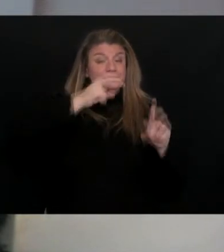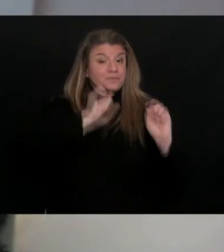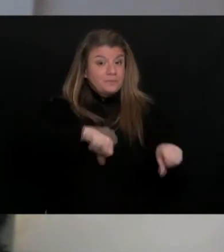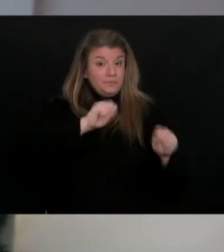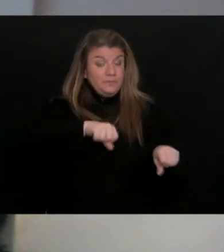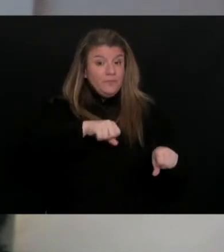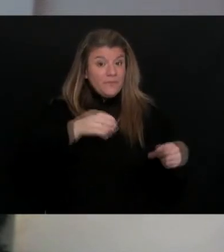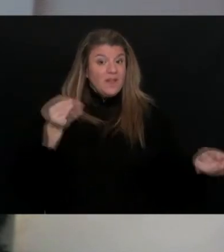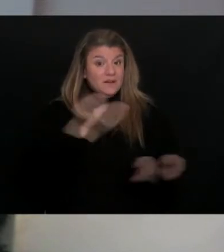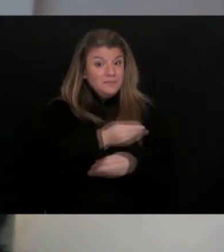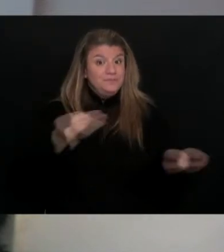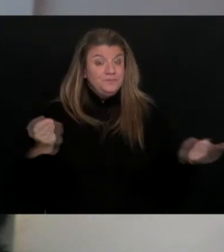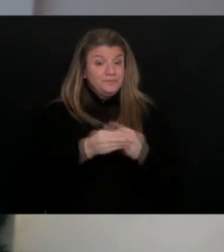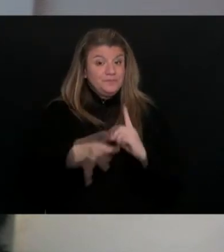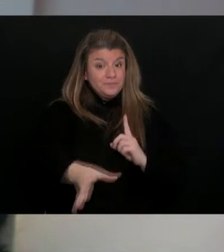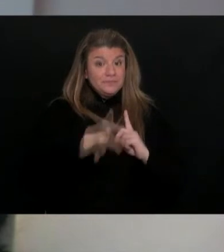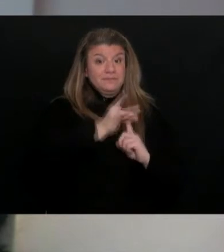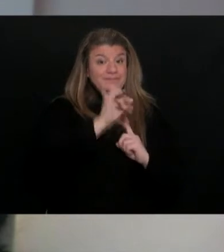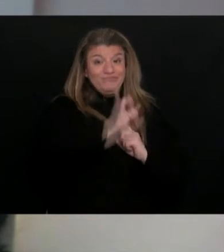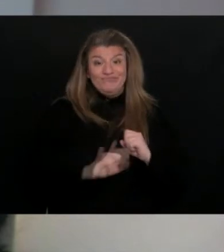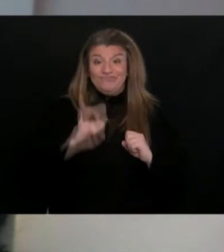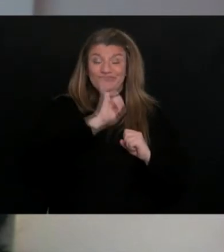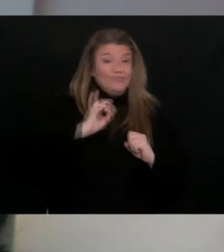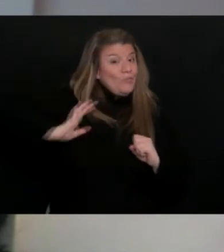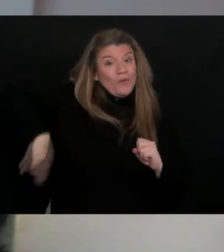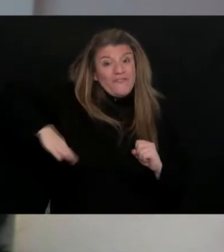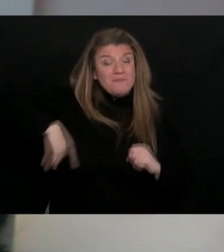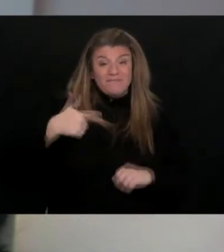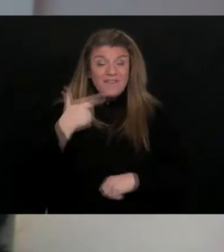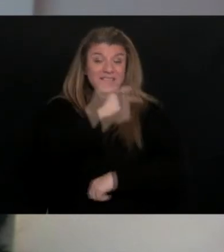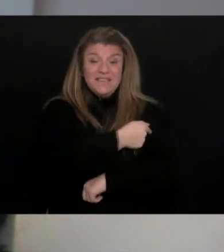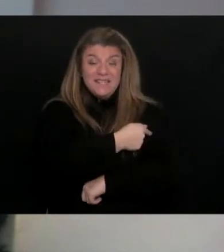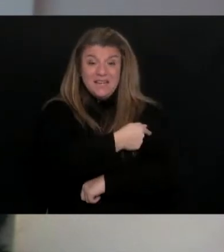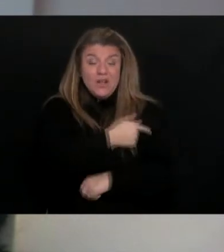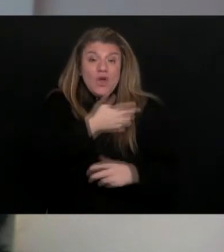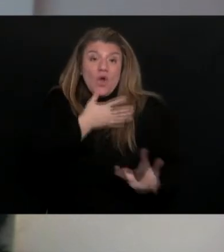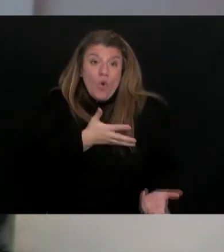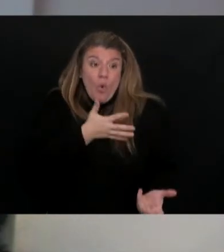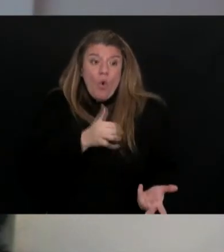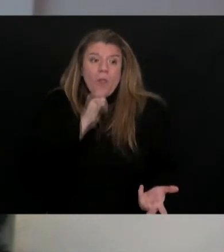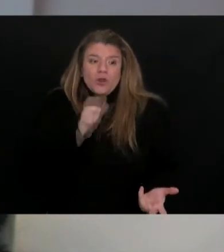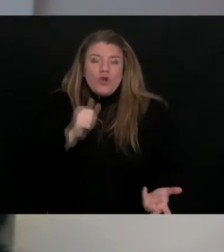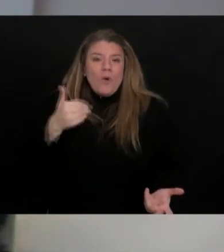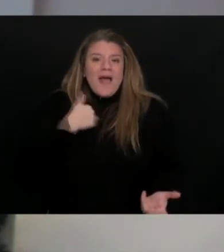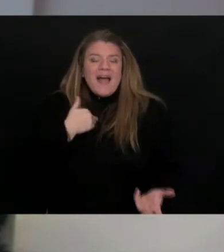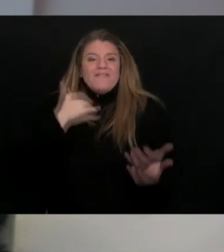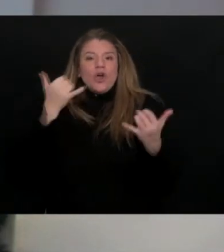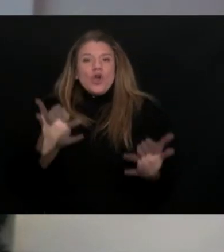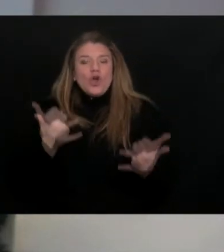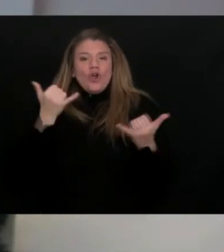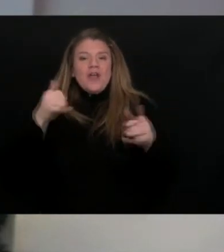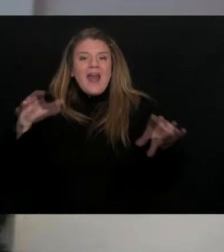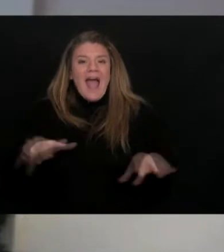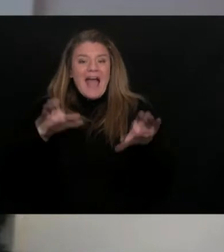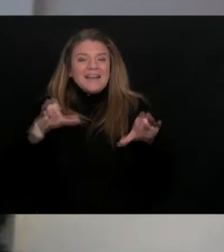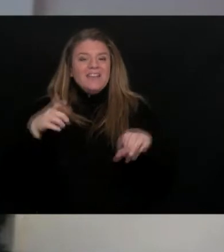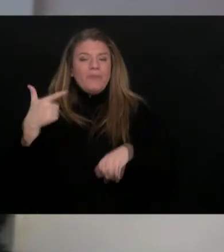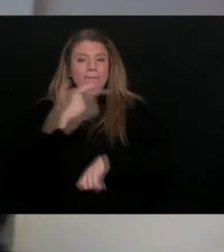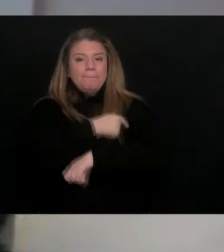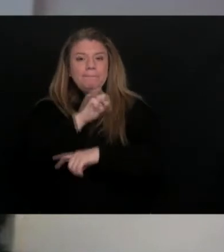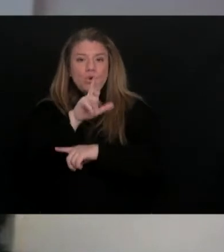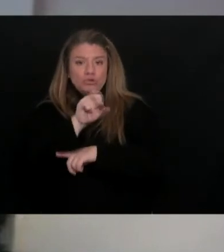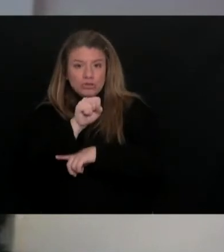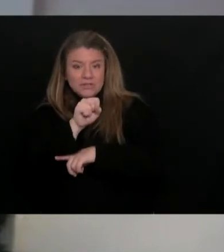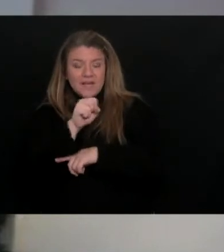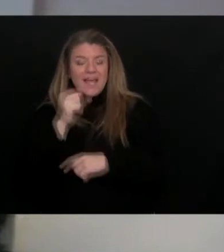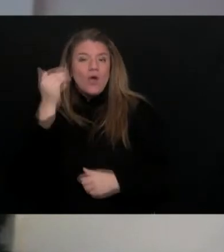infecting people who are not vaccinated who don't have current active immunity with the boosters. And we know